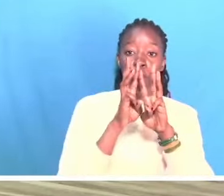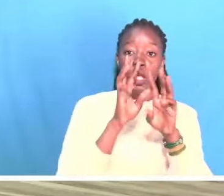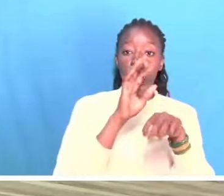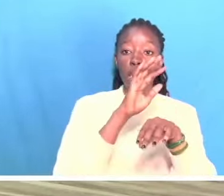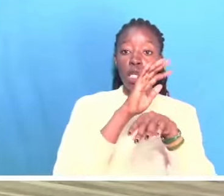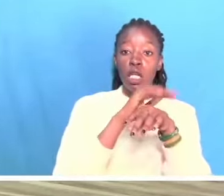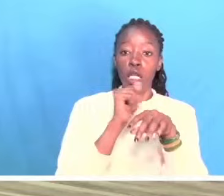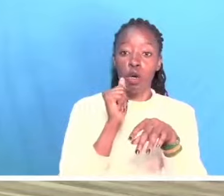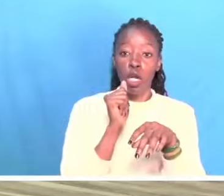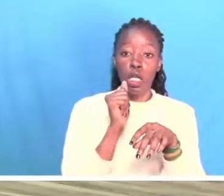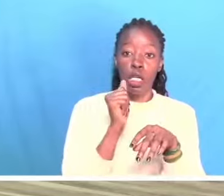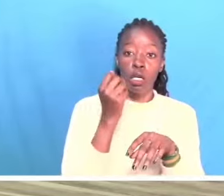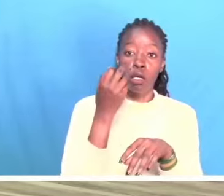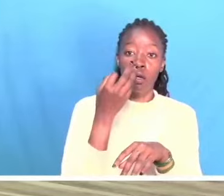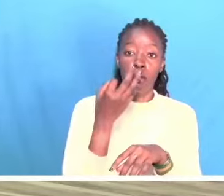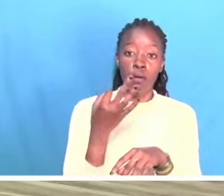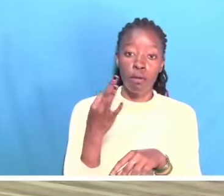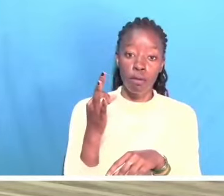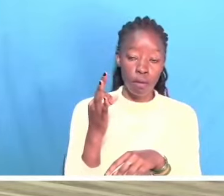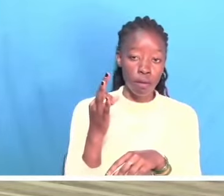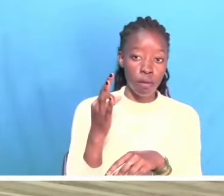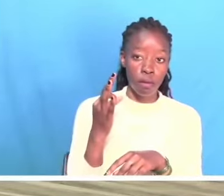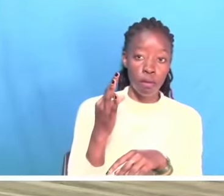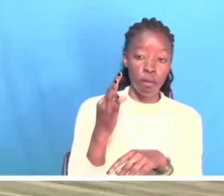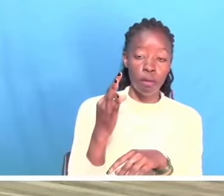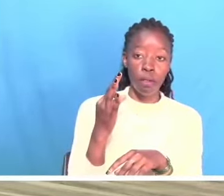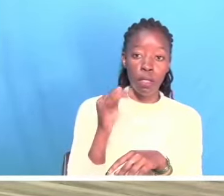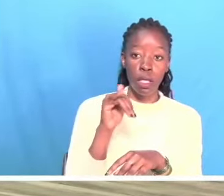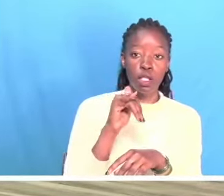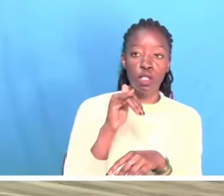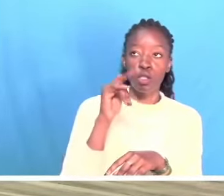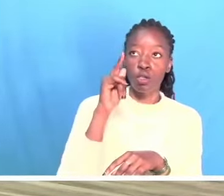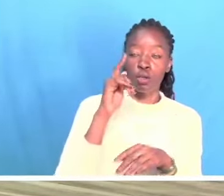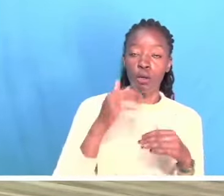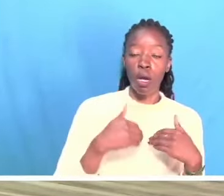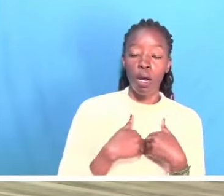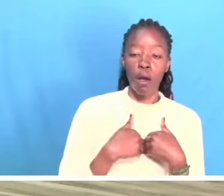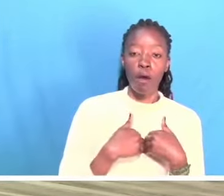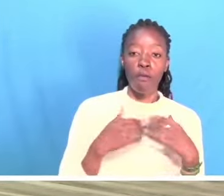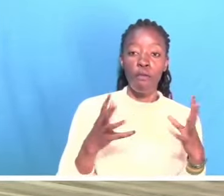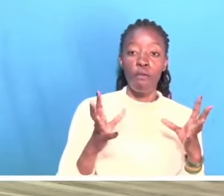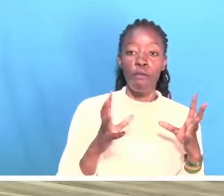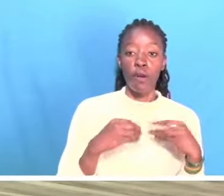Live a life worthy the calling that you have received. Come on.